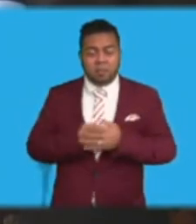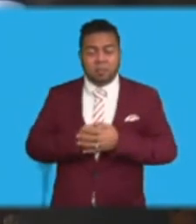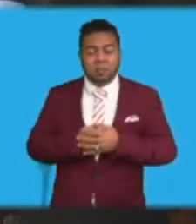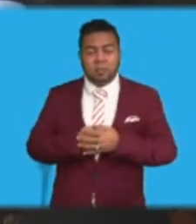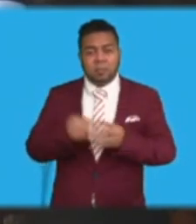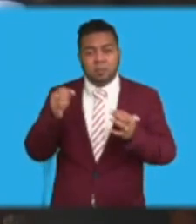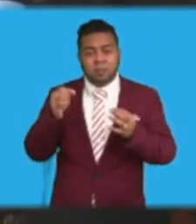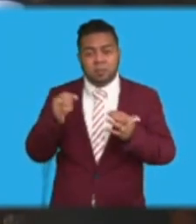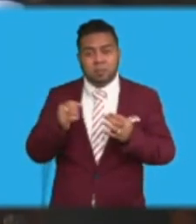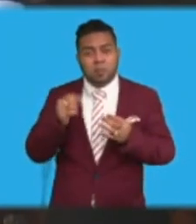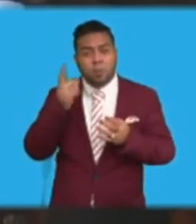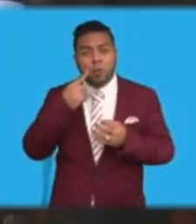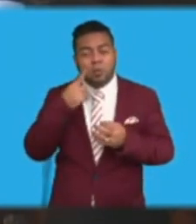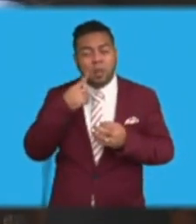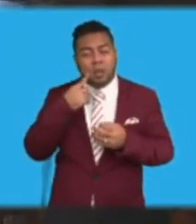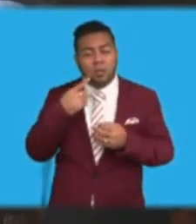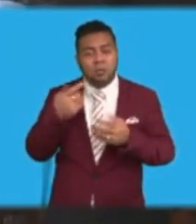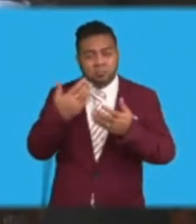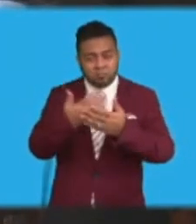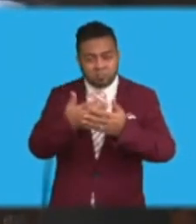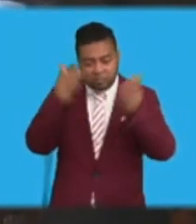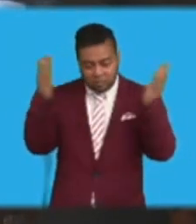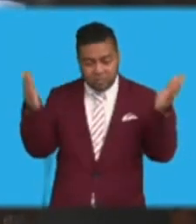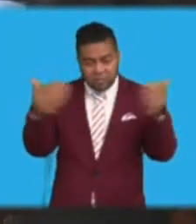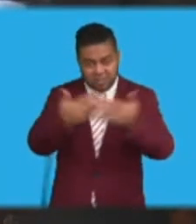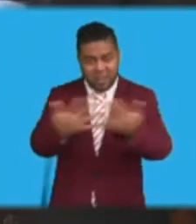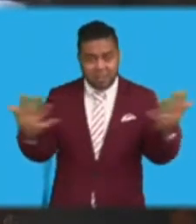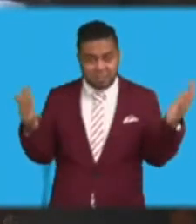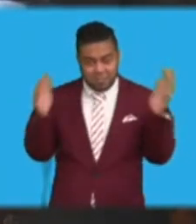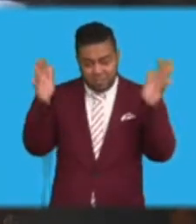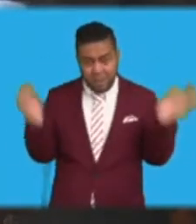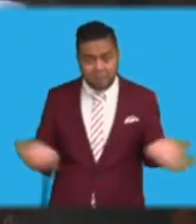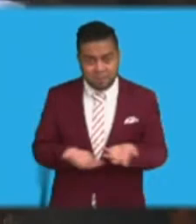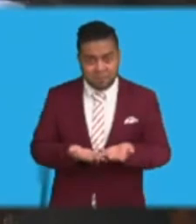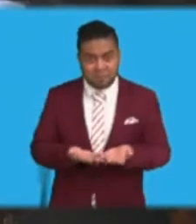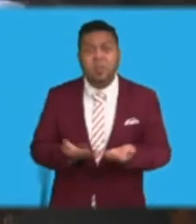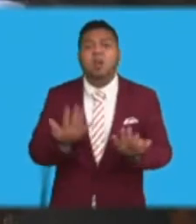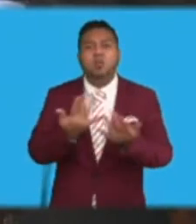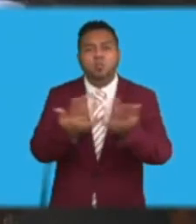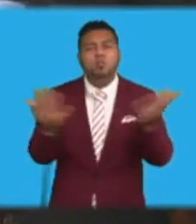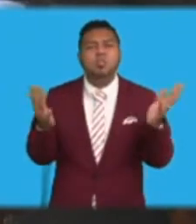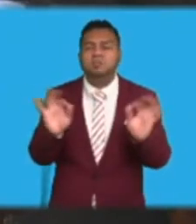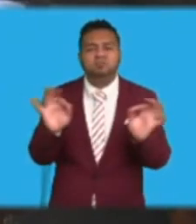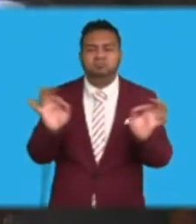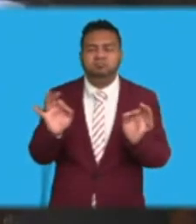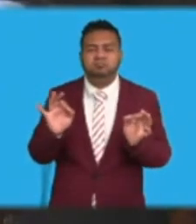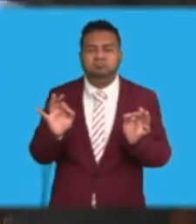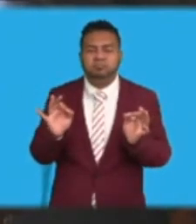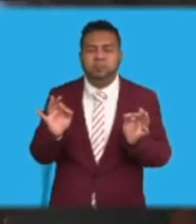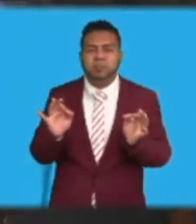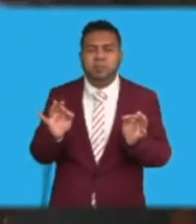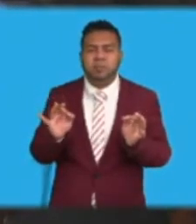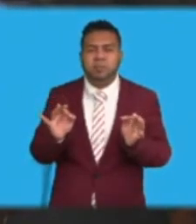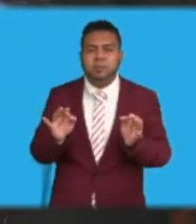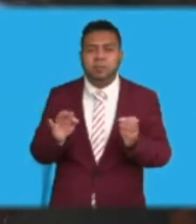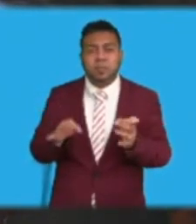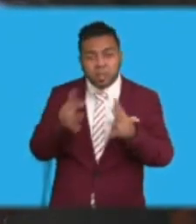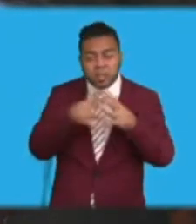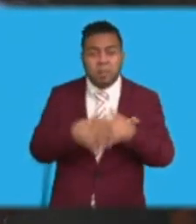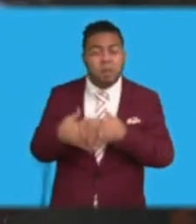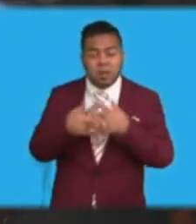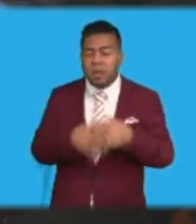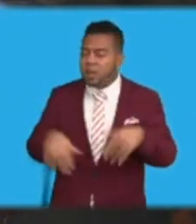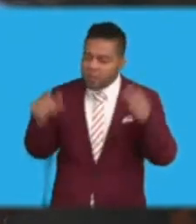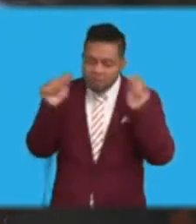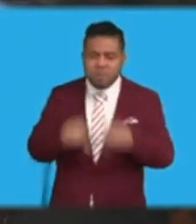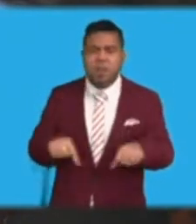a landslide into the dam, into the reservoir. In US, the Lone Lake Dam